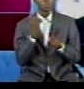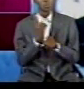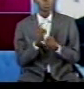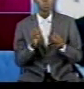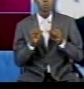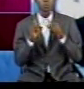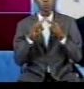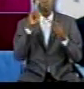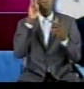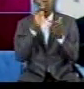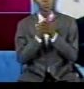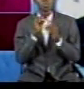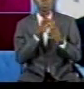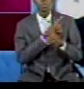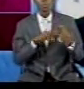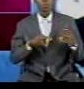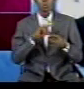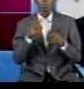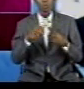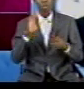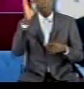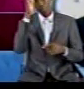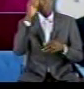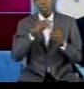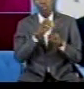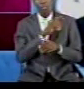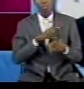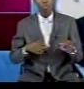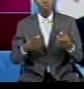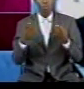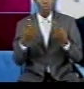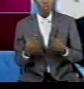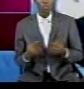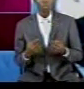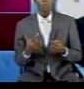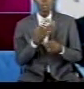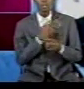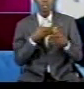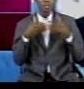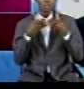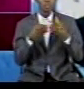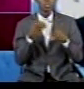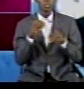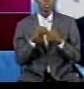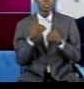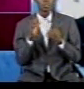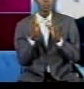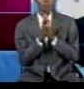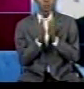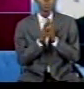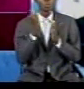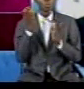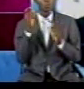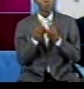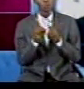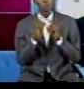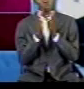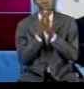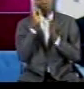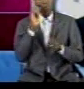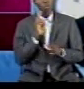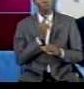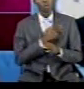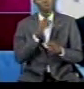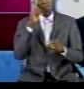servant of God came up, our dad in the Lord, and he led the prayer, he led the message, and also prayed for us, I claimed it, I believed